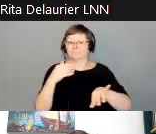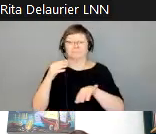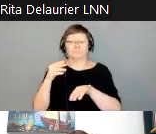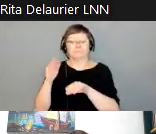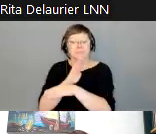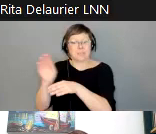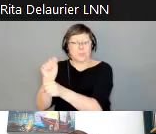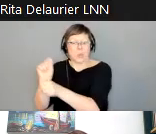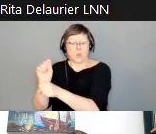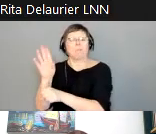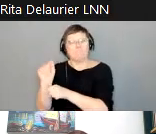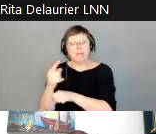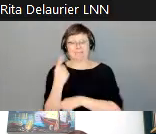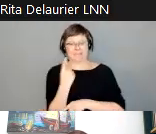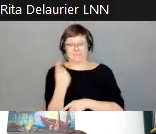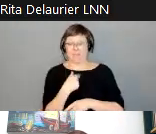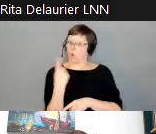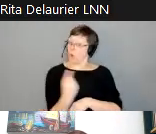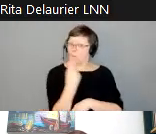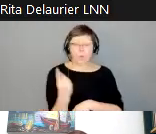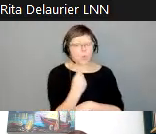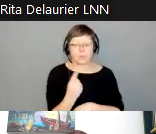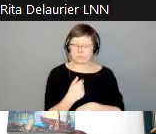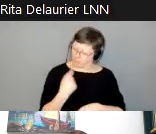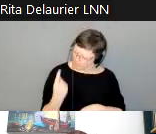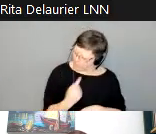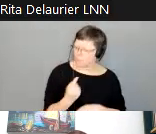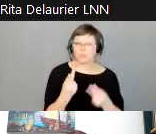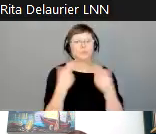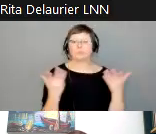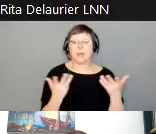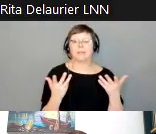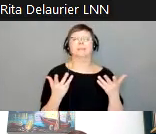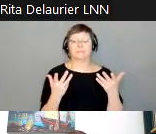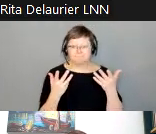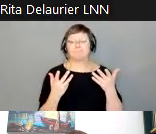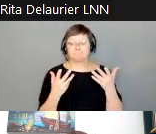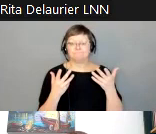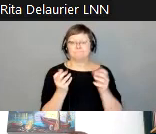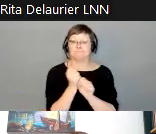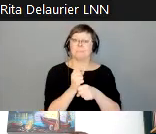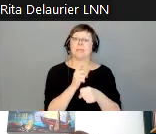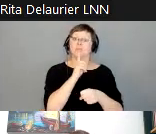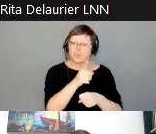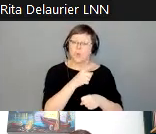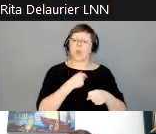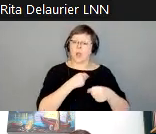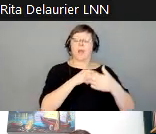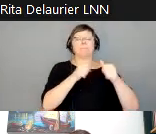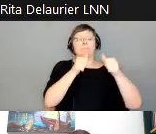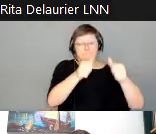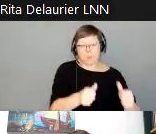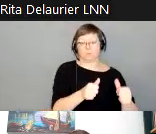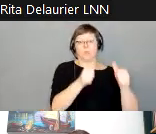do consistently do is take some time out of my calendar to schedule posts. So being